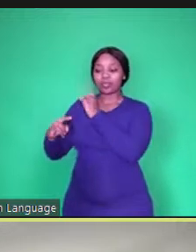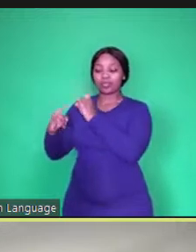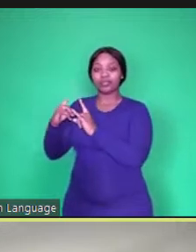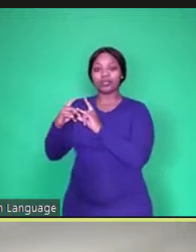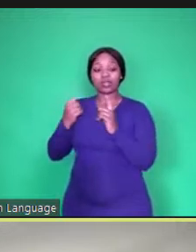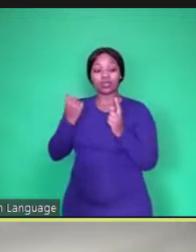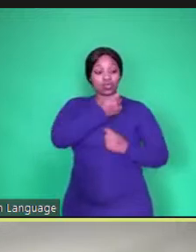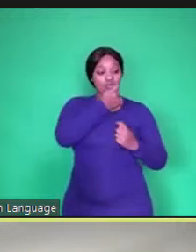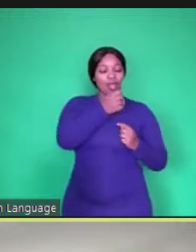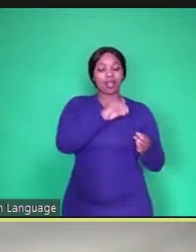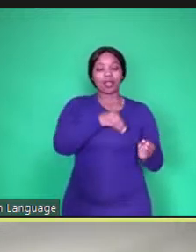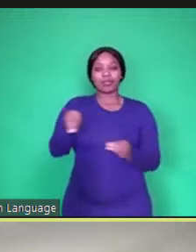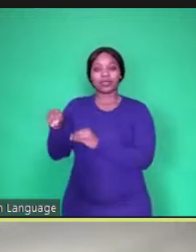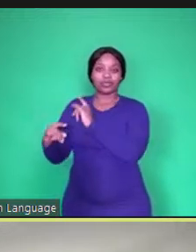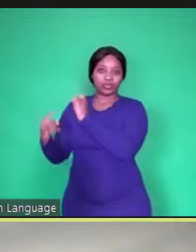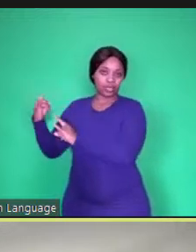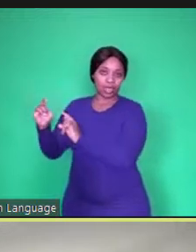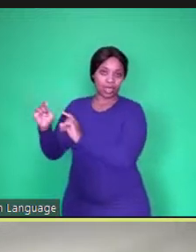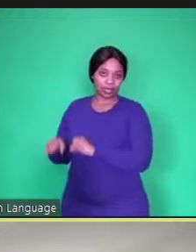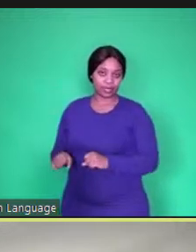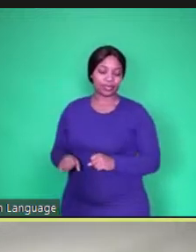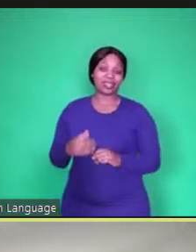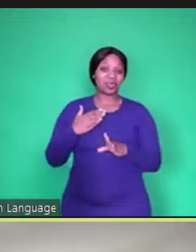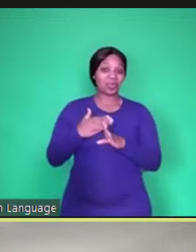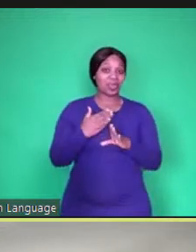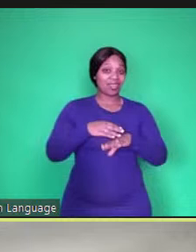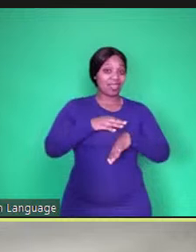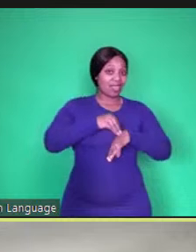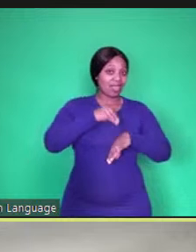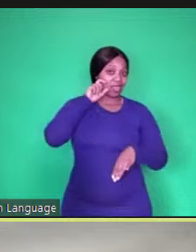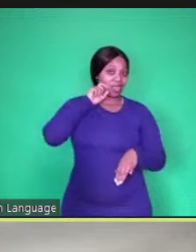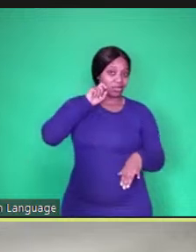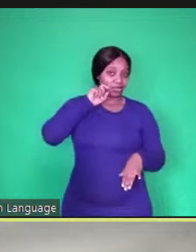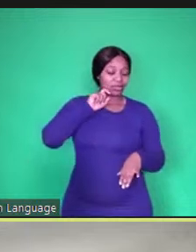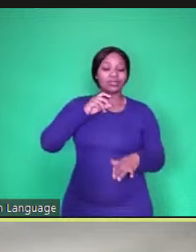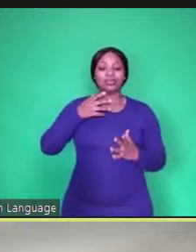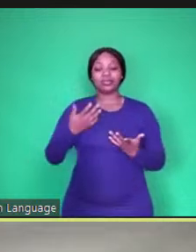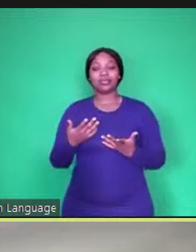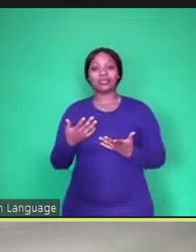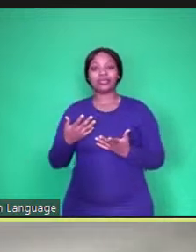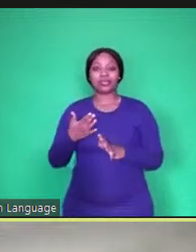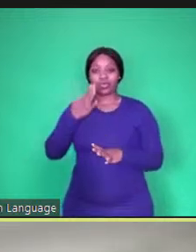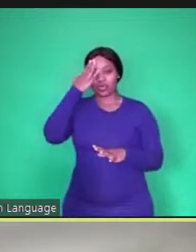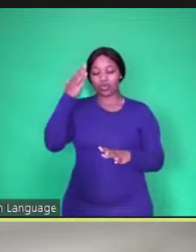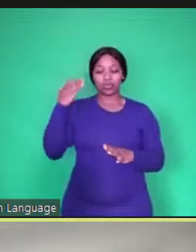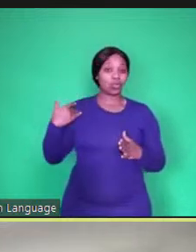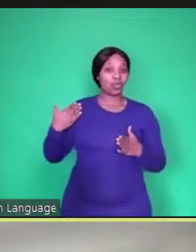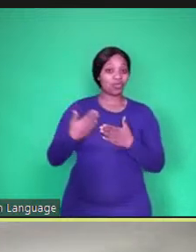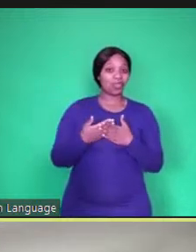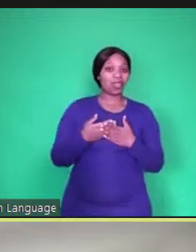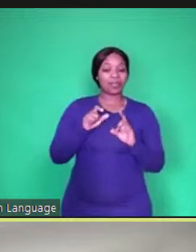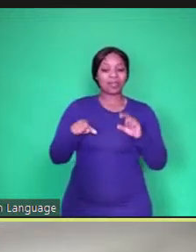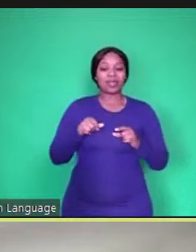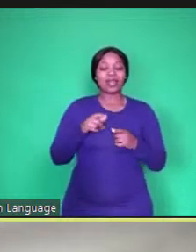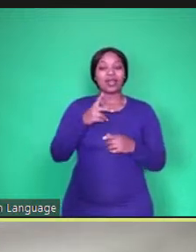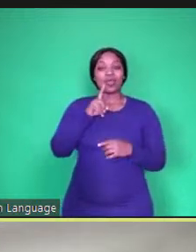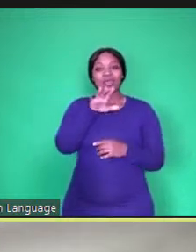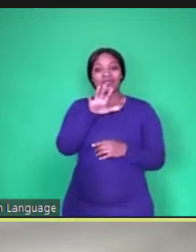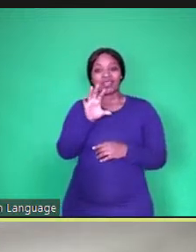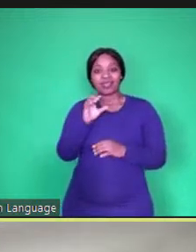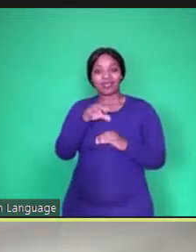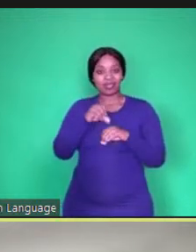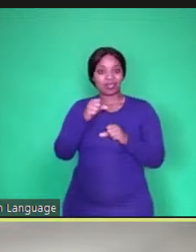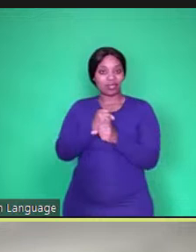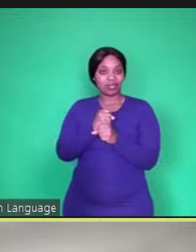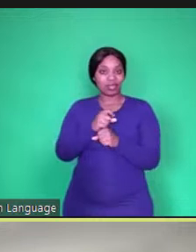We restrict the sample to the working age, but note that in by wave 5, people who were 15 years in wave 1 are